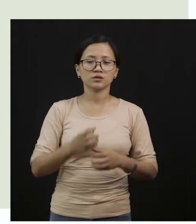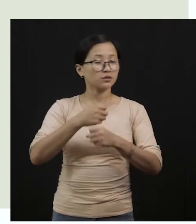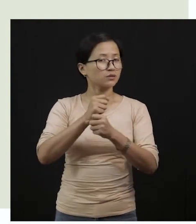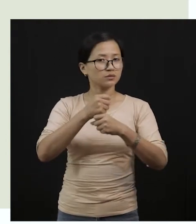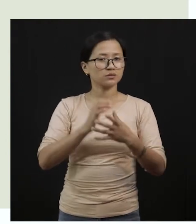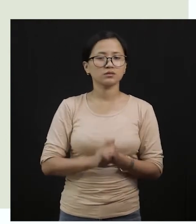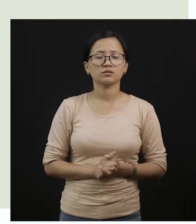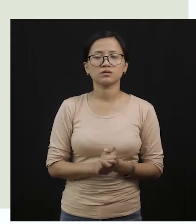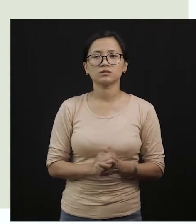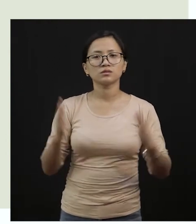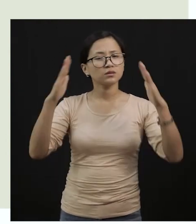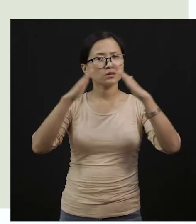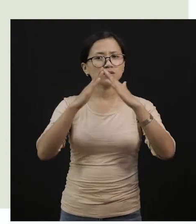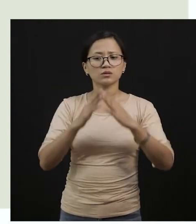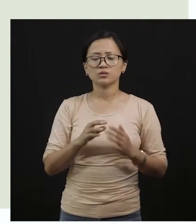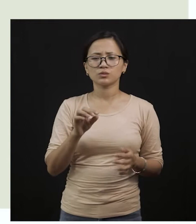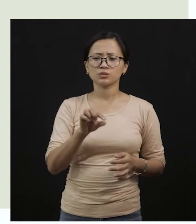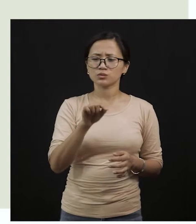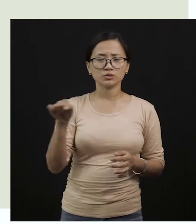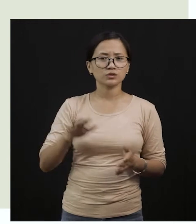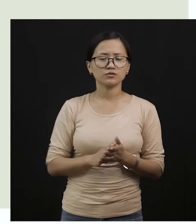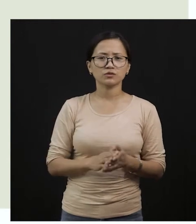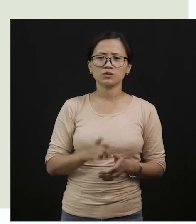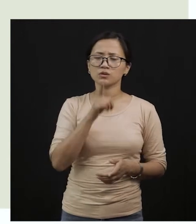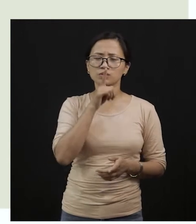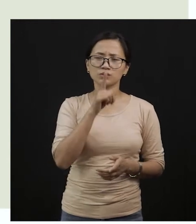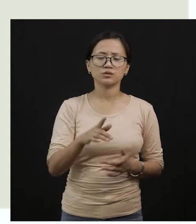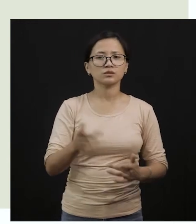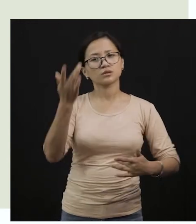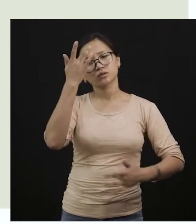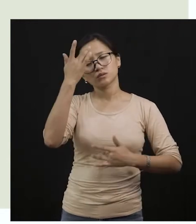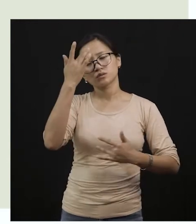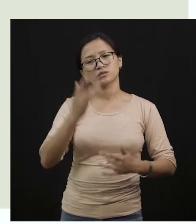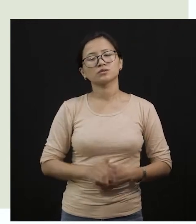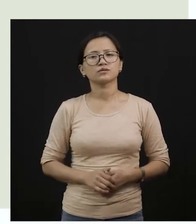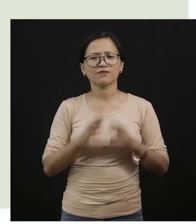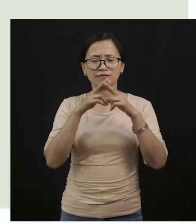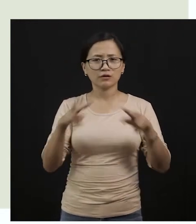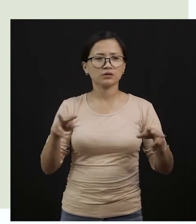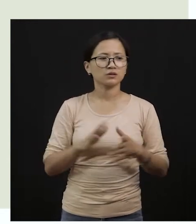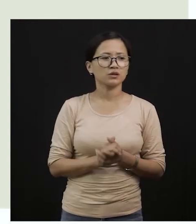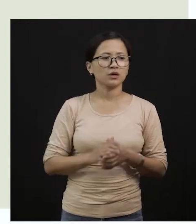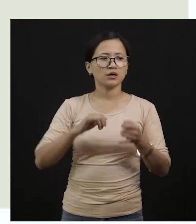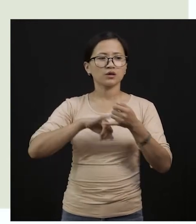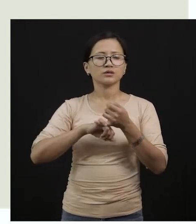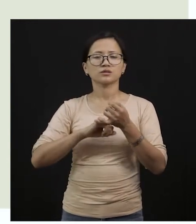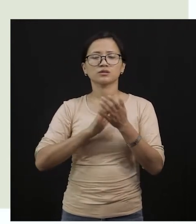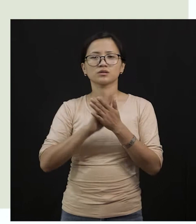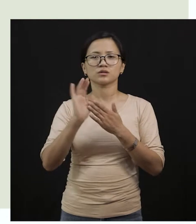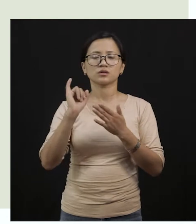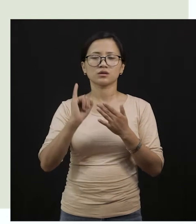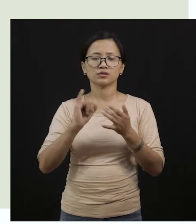constructed, okay, she made a house which is purely for the sick people who are dying. Another one is Shishu Bhavan.